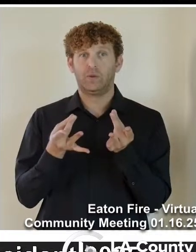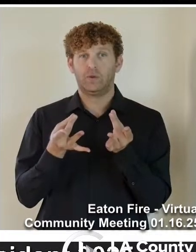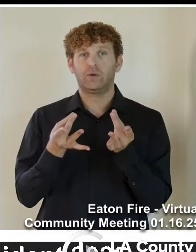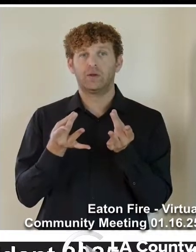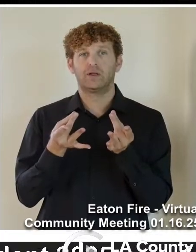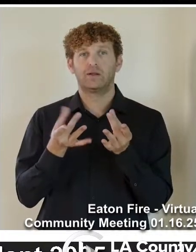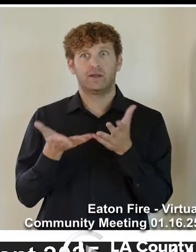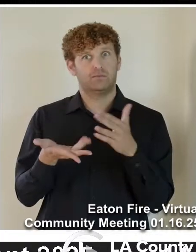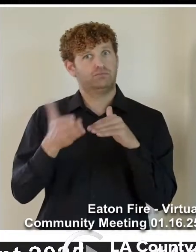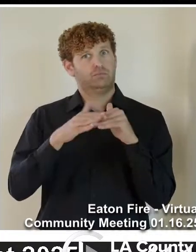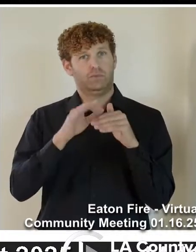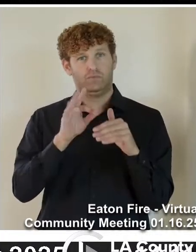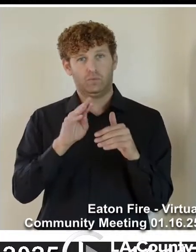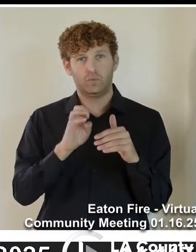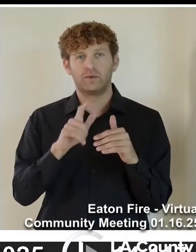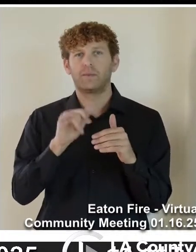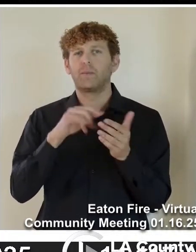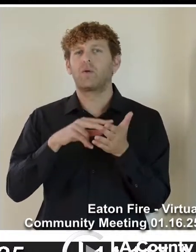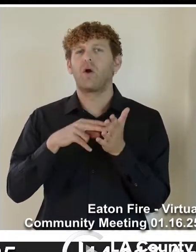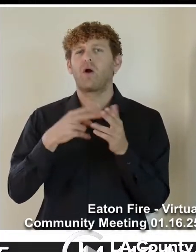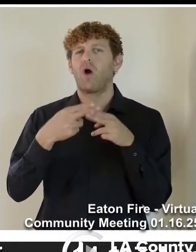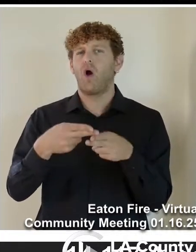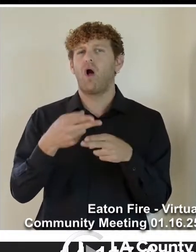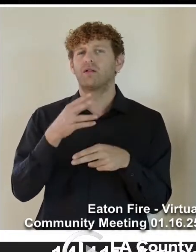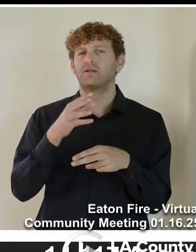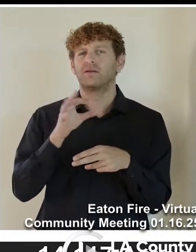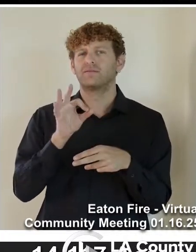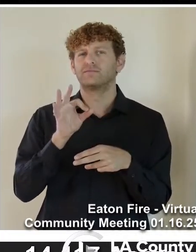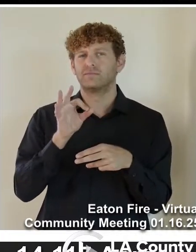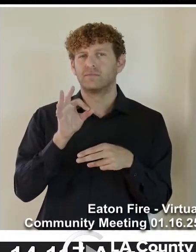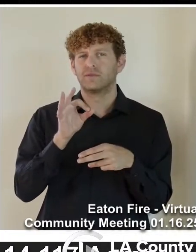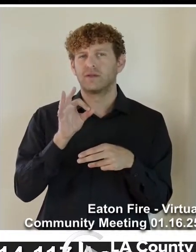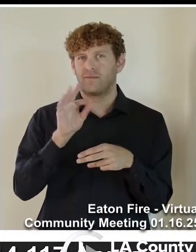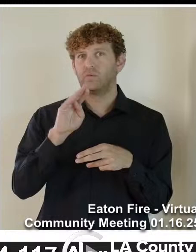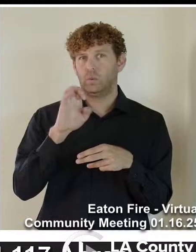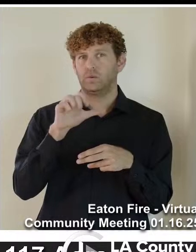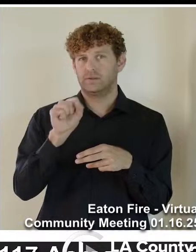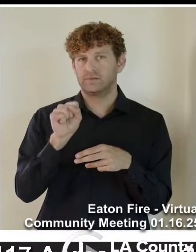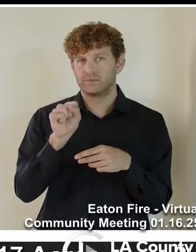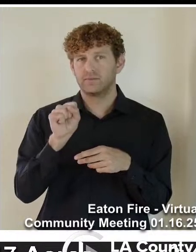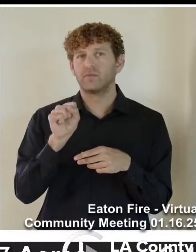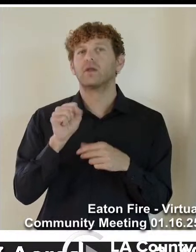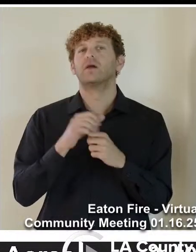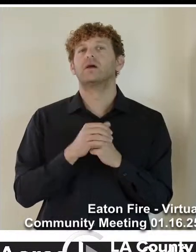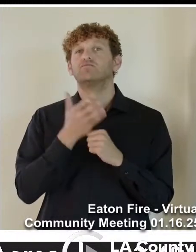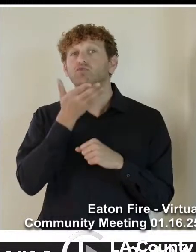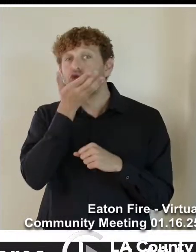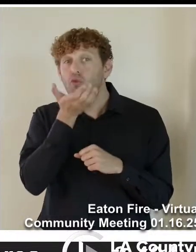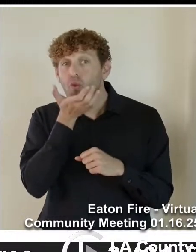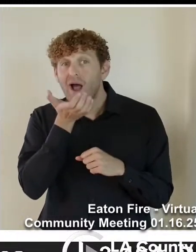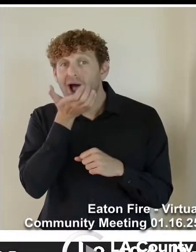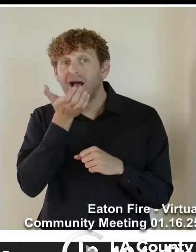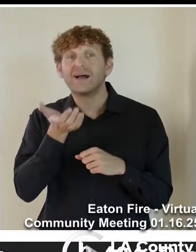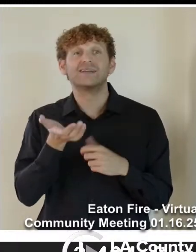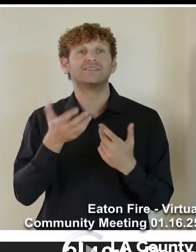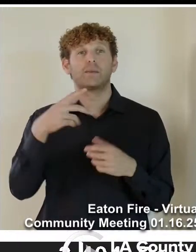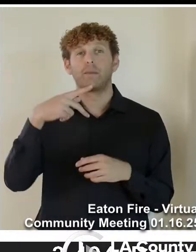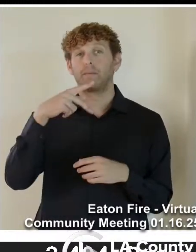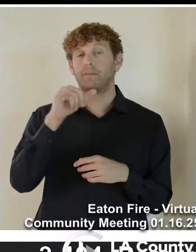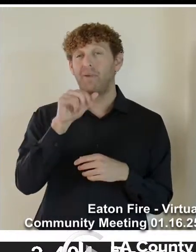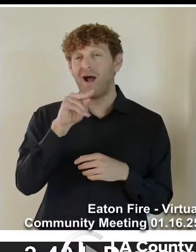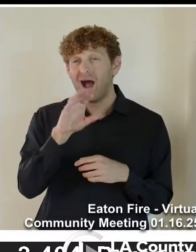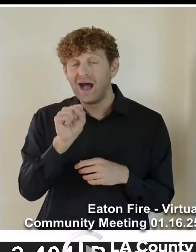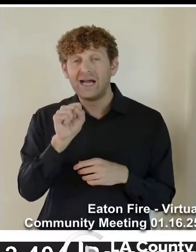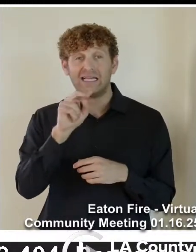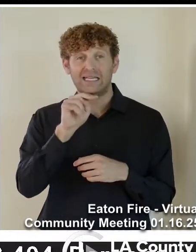what we call fine fuels, they're like grasses, pine needles, things like that, up to even small twigs